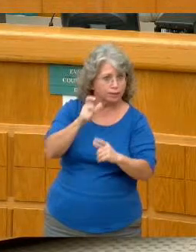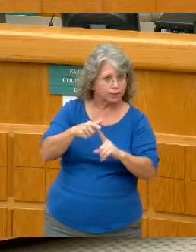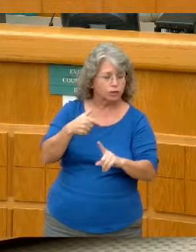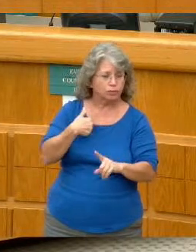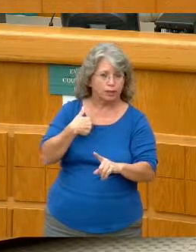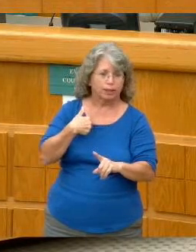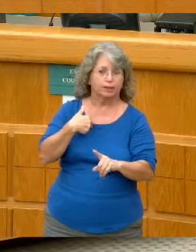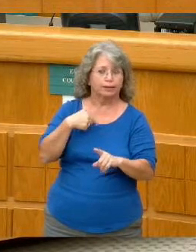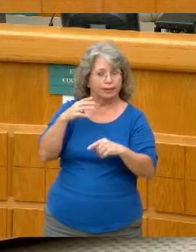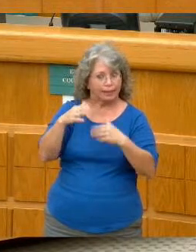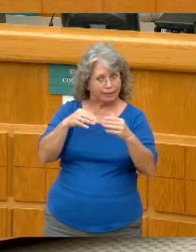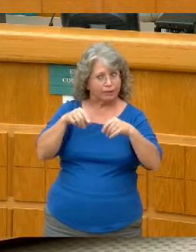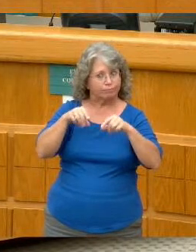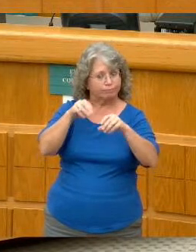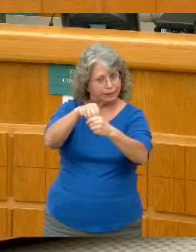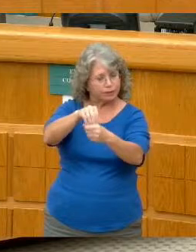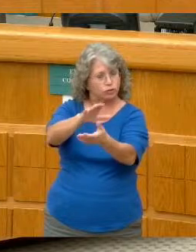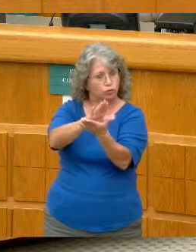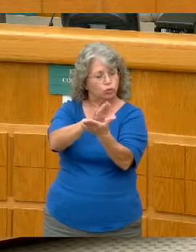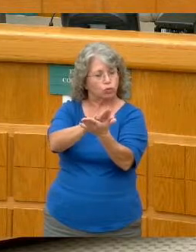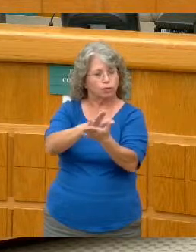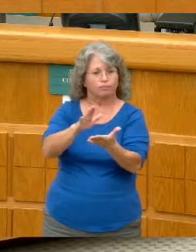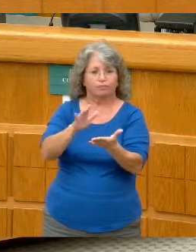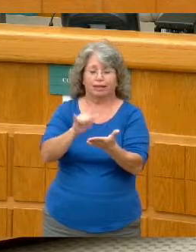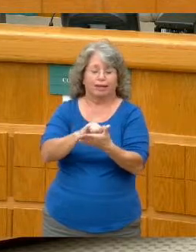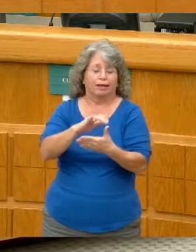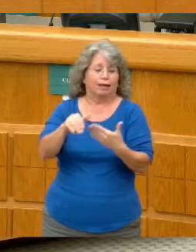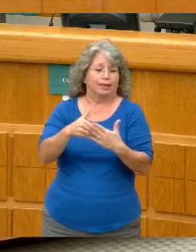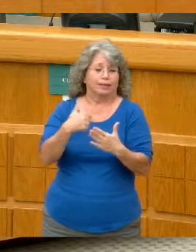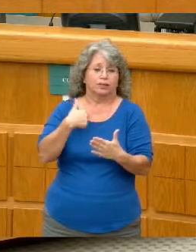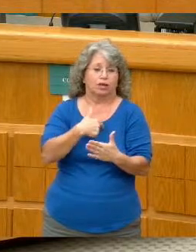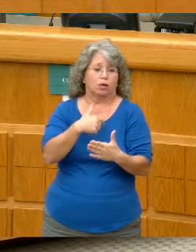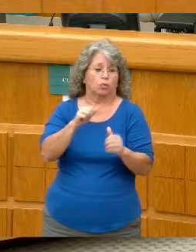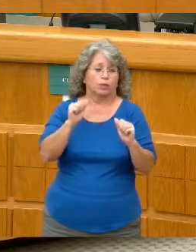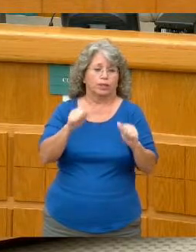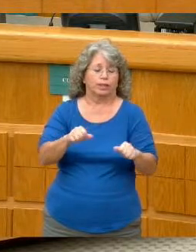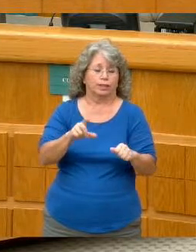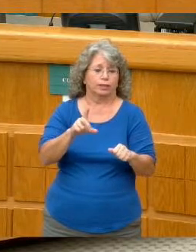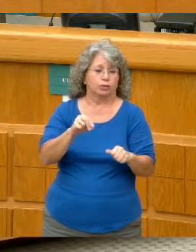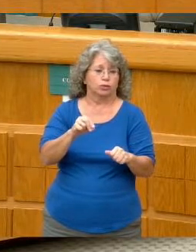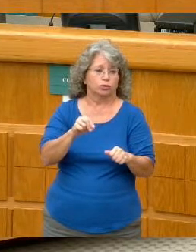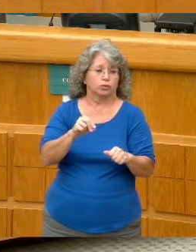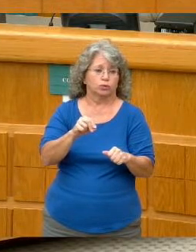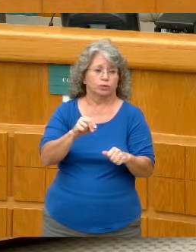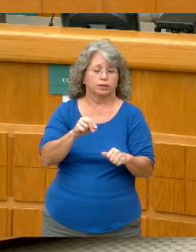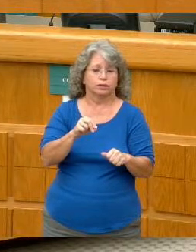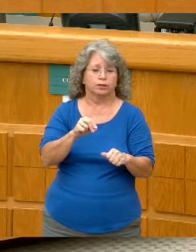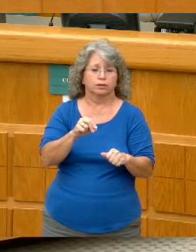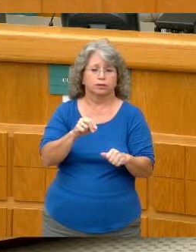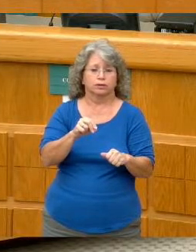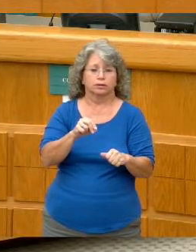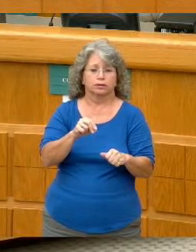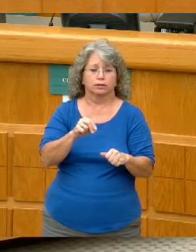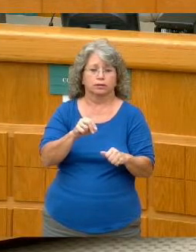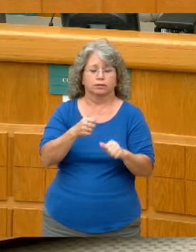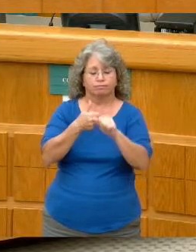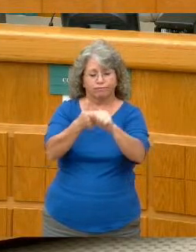and I hope they listen, even at the school. And that's all we can practice